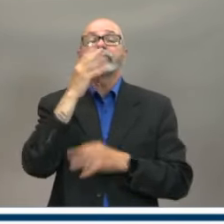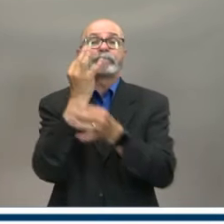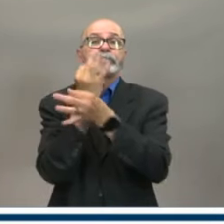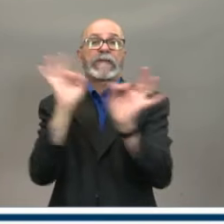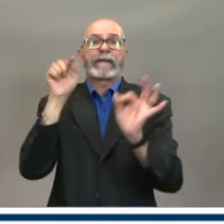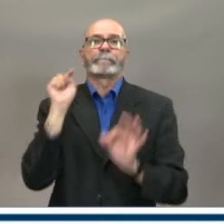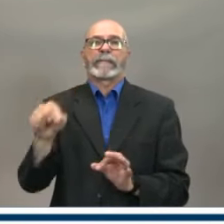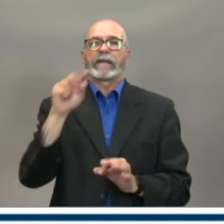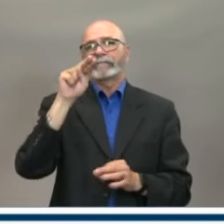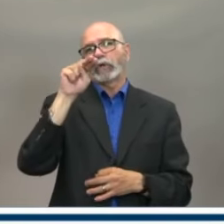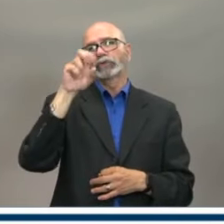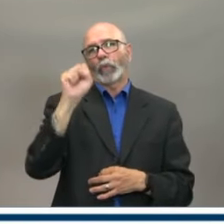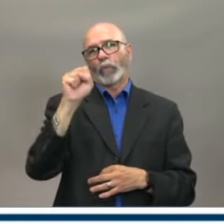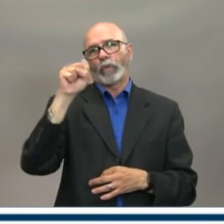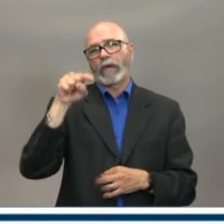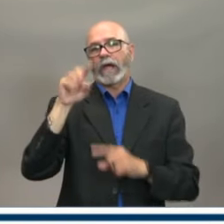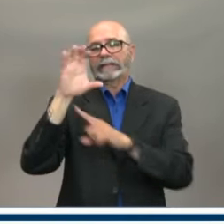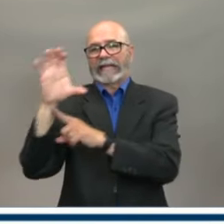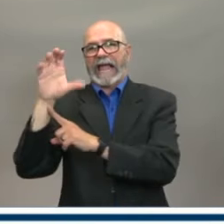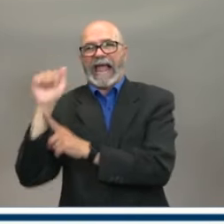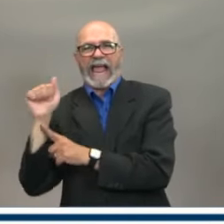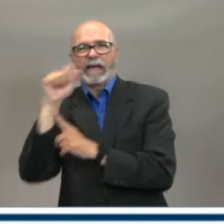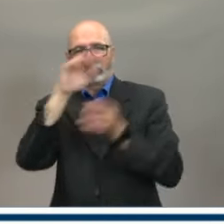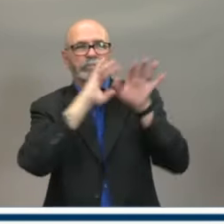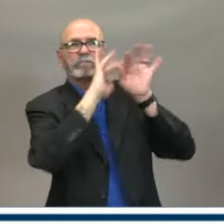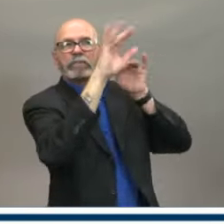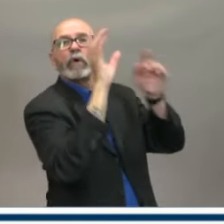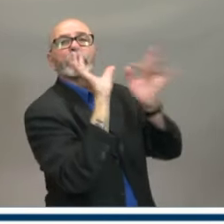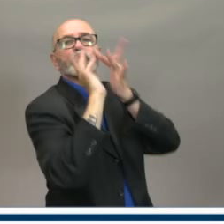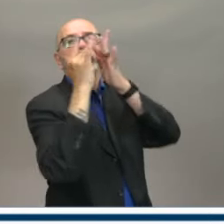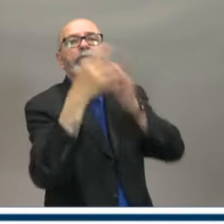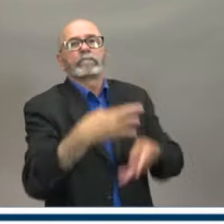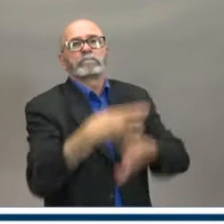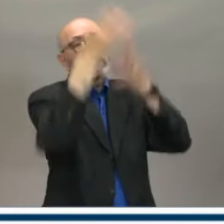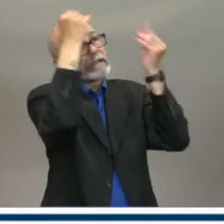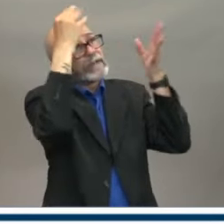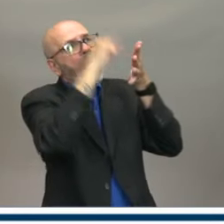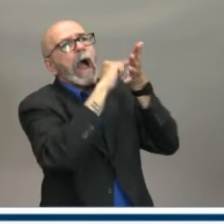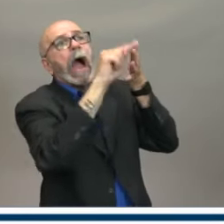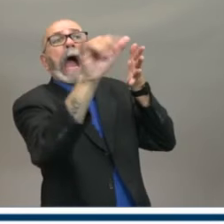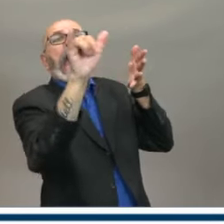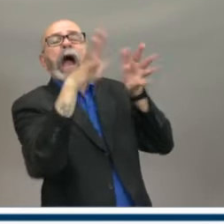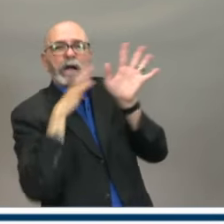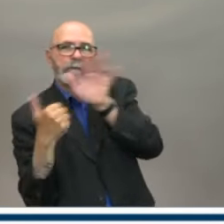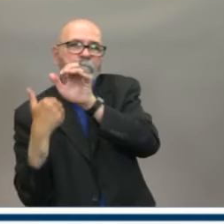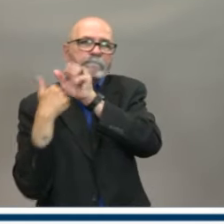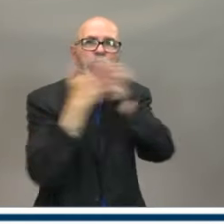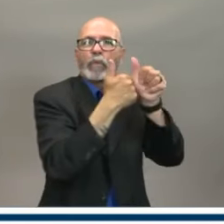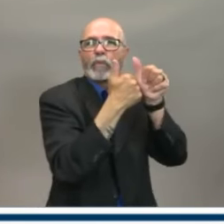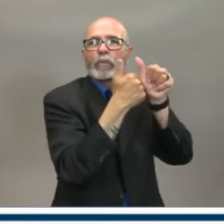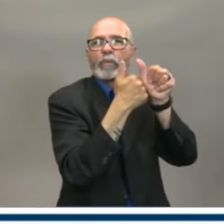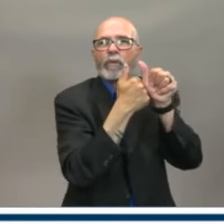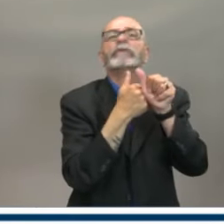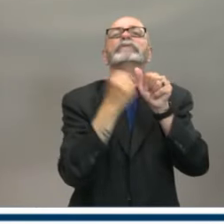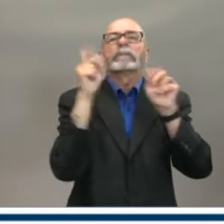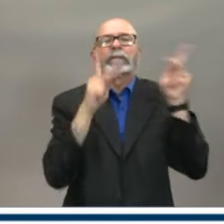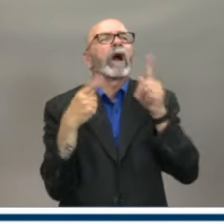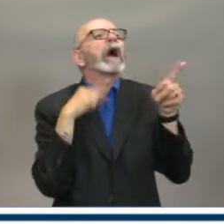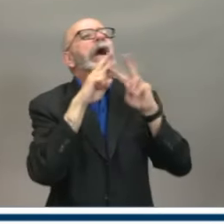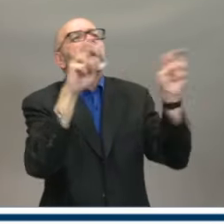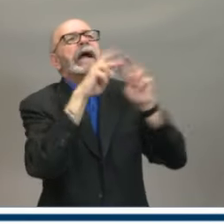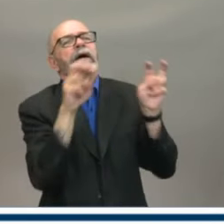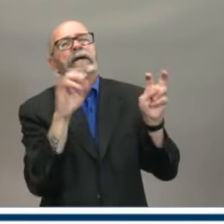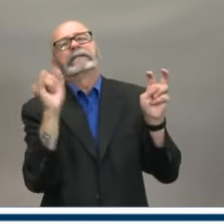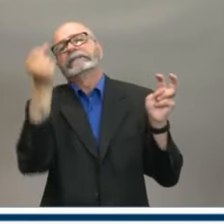tobaccofree.novascotia.ca also has a lot of resources there. It's important that people understand this, and if they are in a place where they're ready to